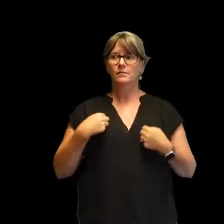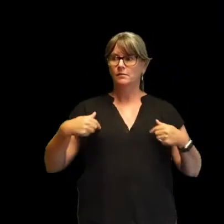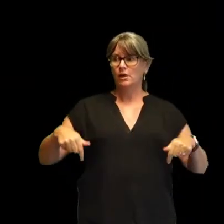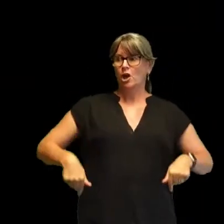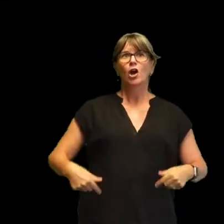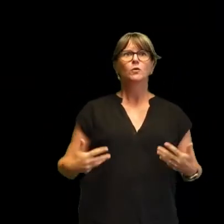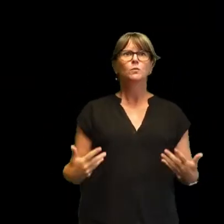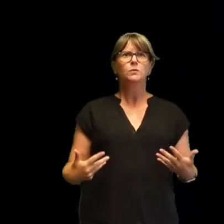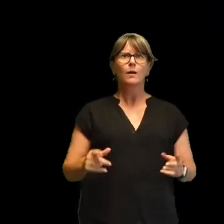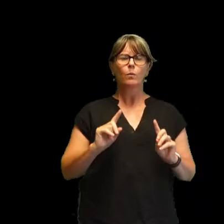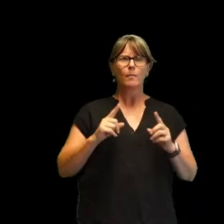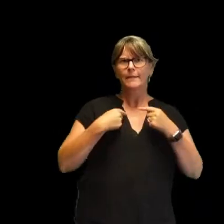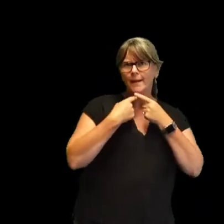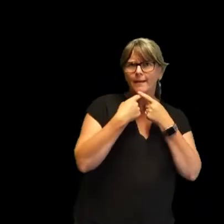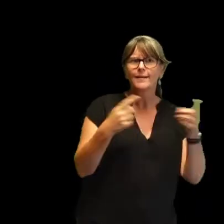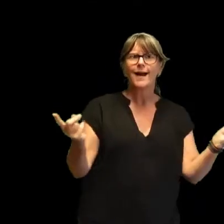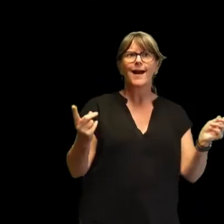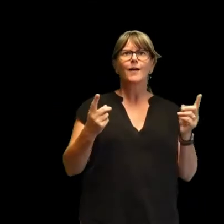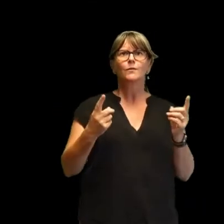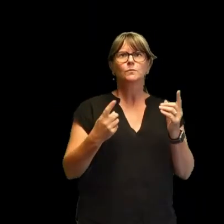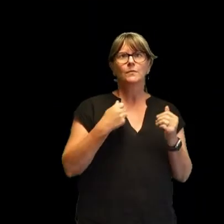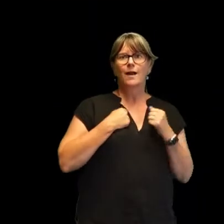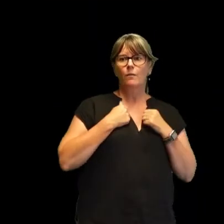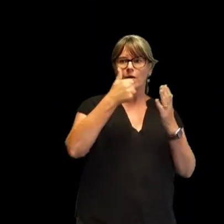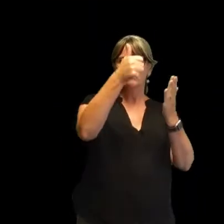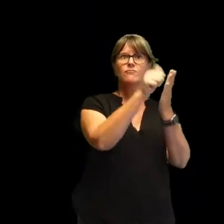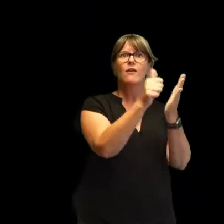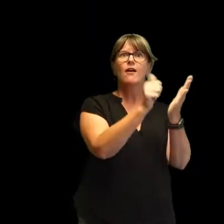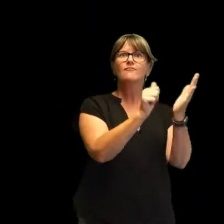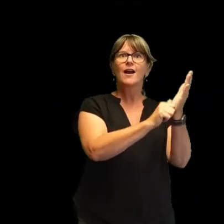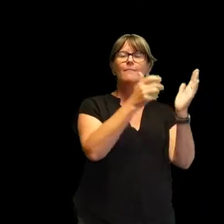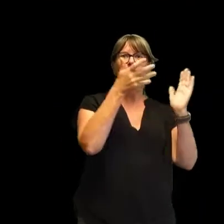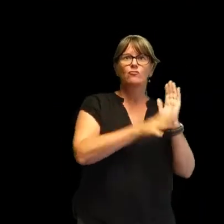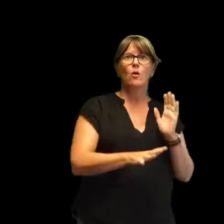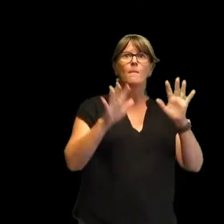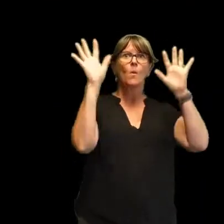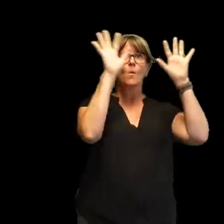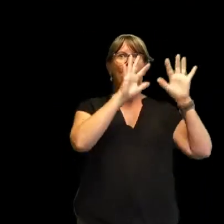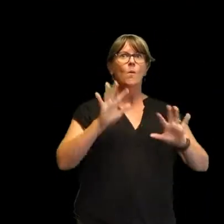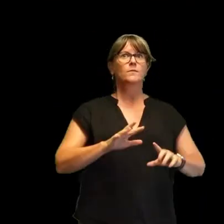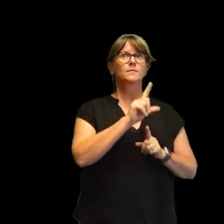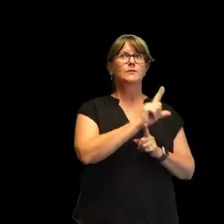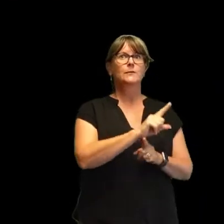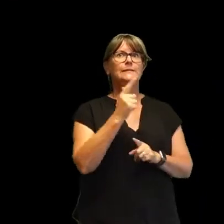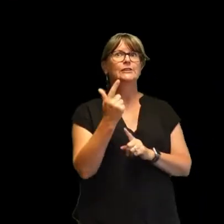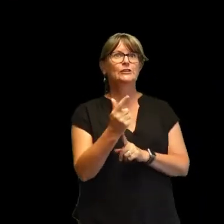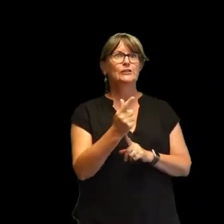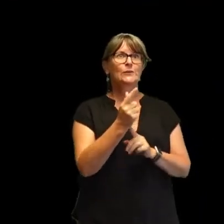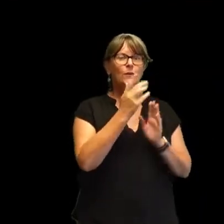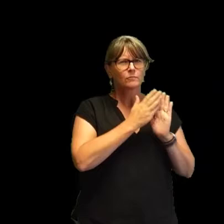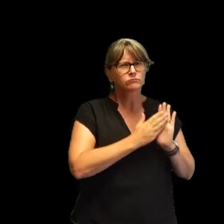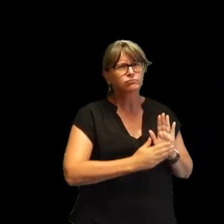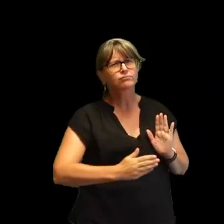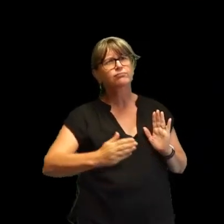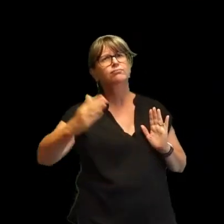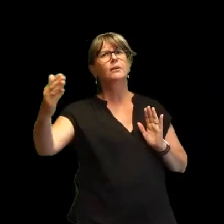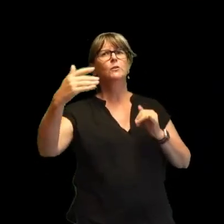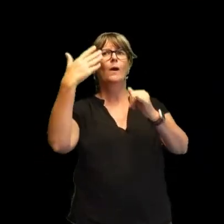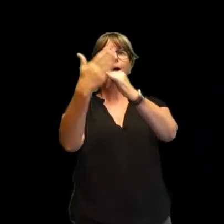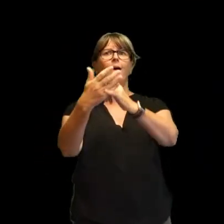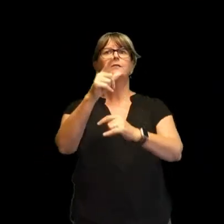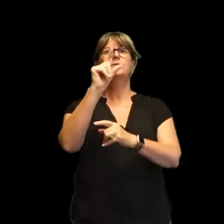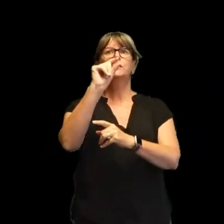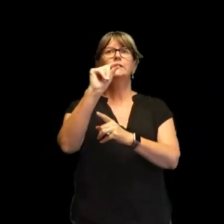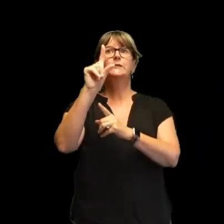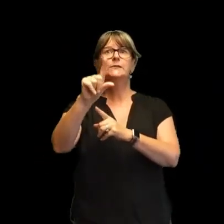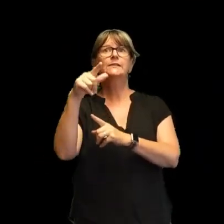I'm here today to announce our programme from autumn 22 all the way through to the end of 2023.